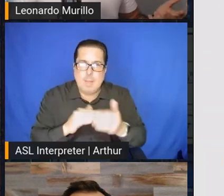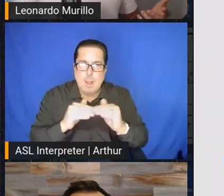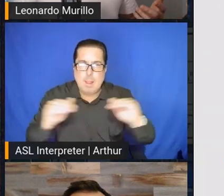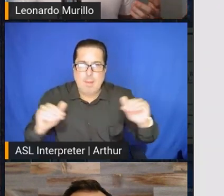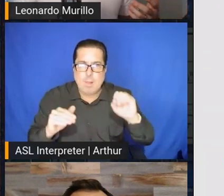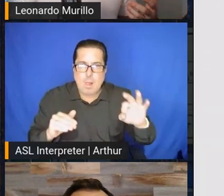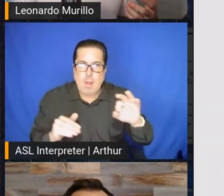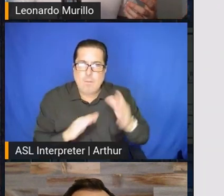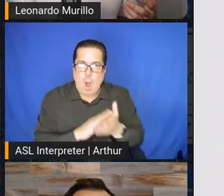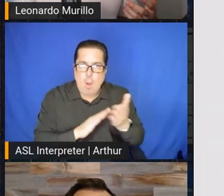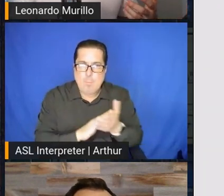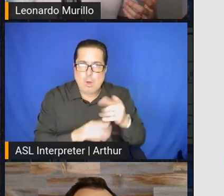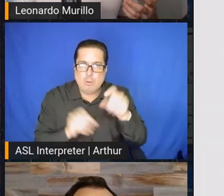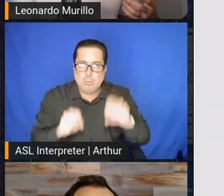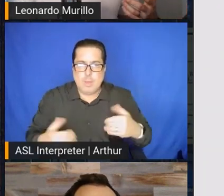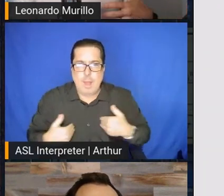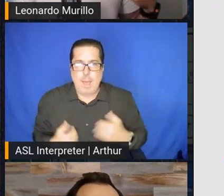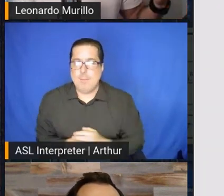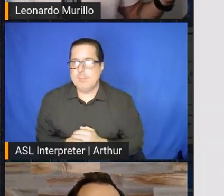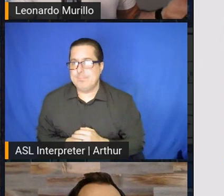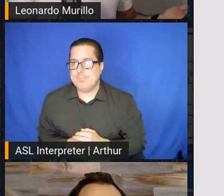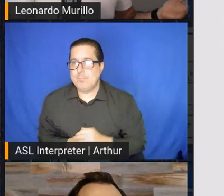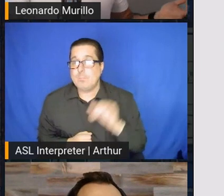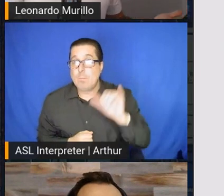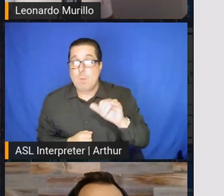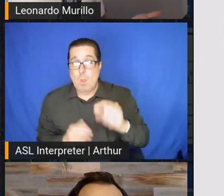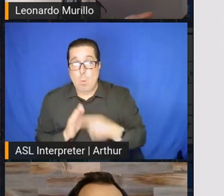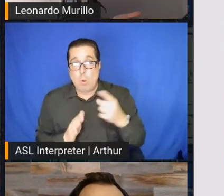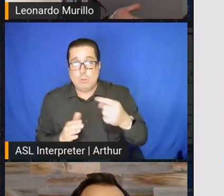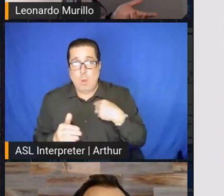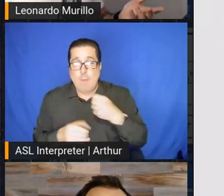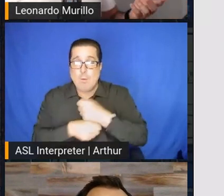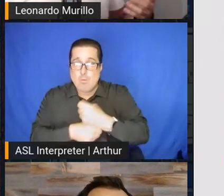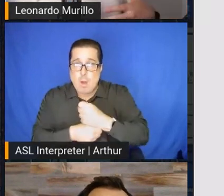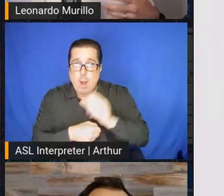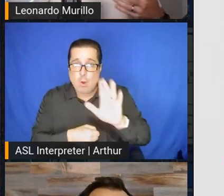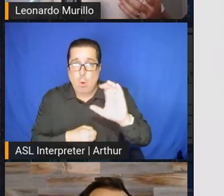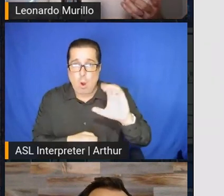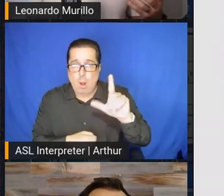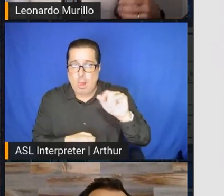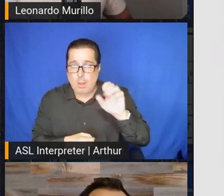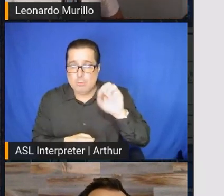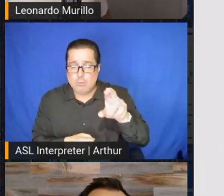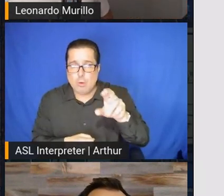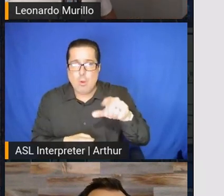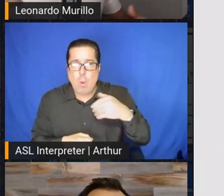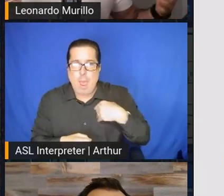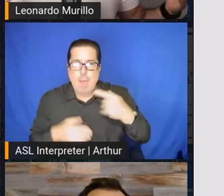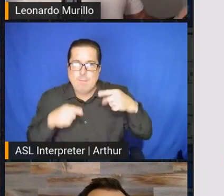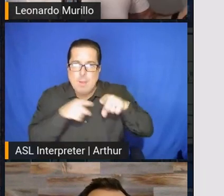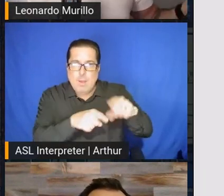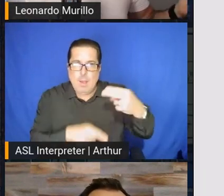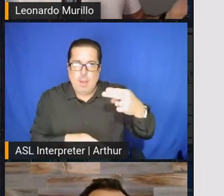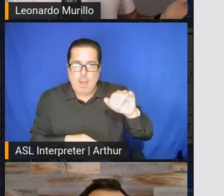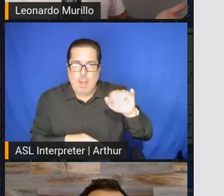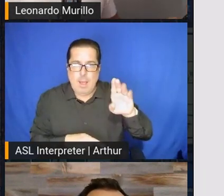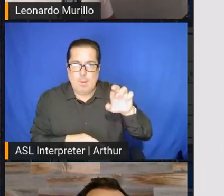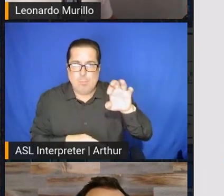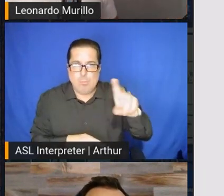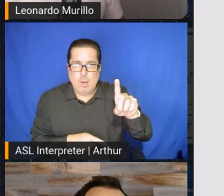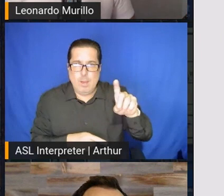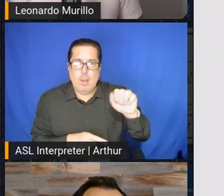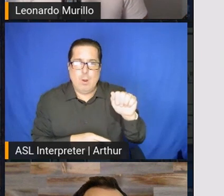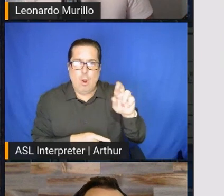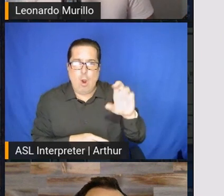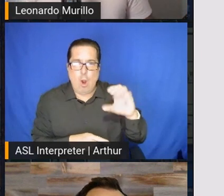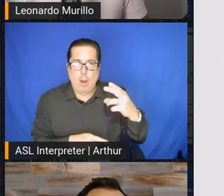right? And that's going to be, once you have created your cluster and once you have your hybrid architecture provisioned and